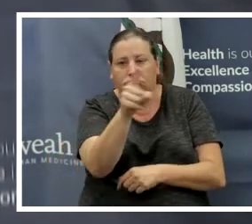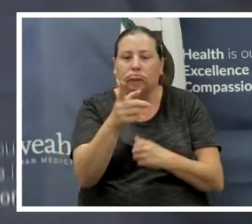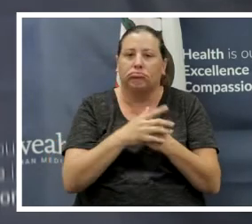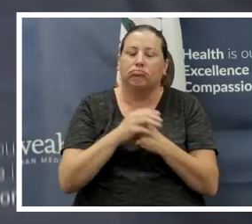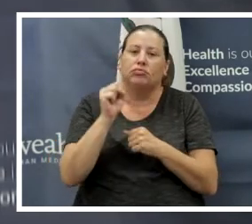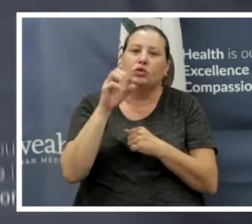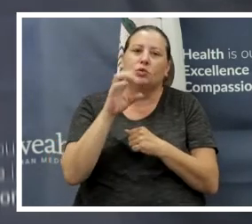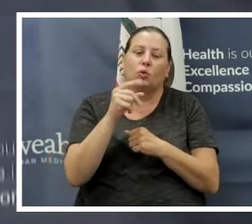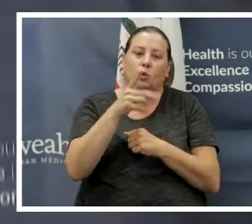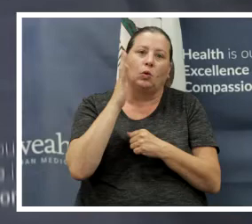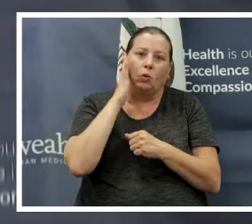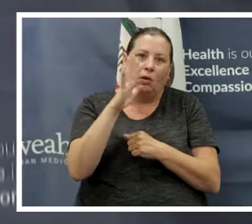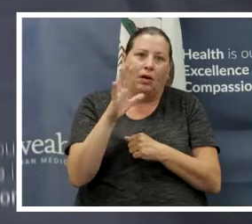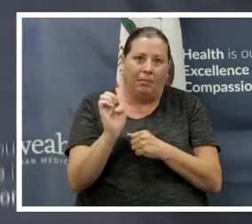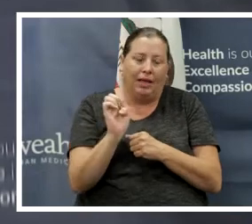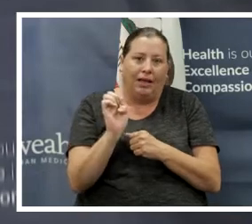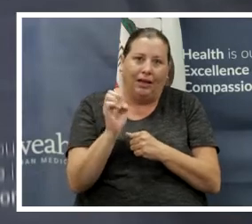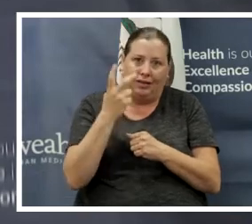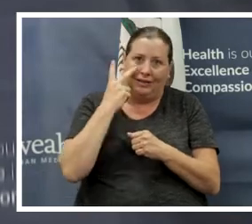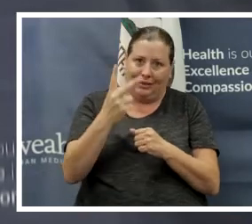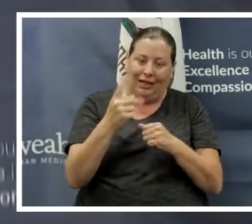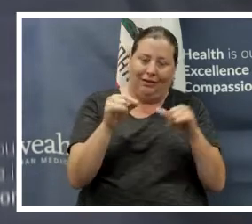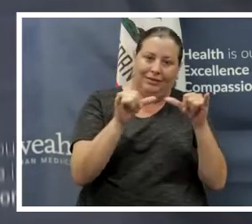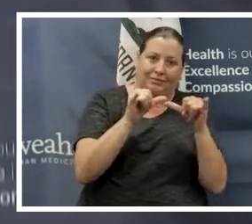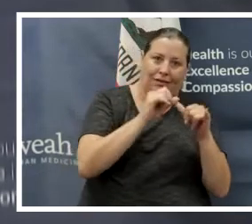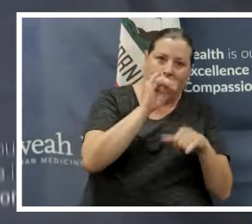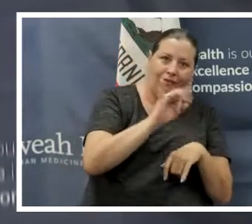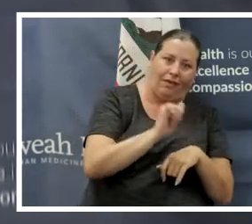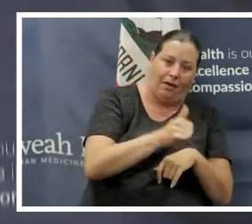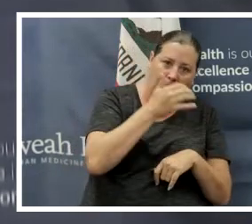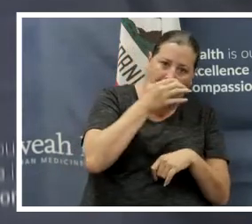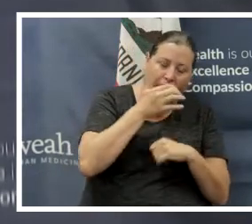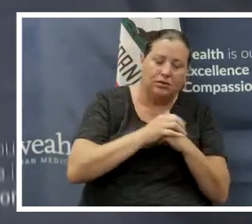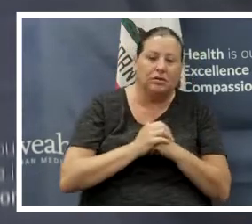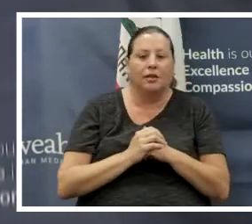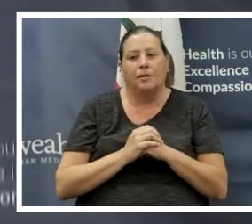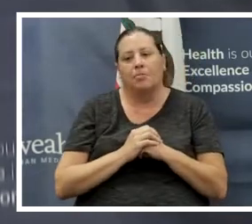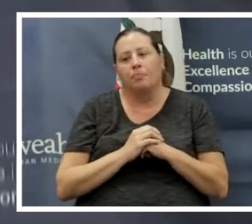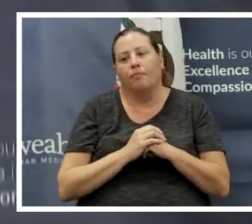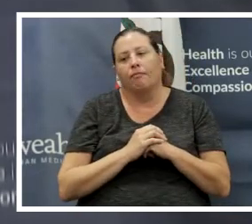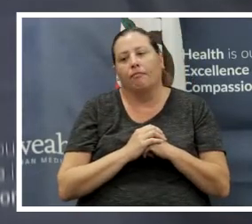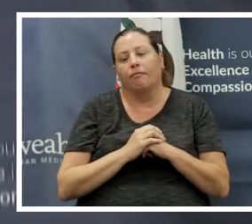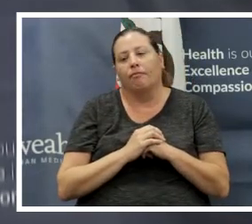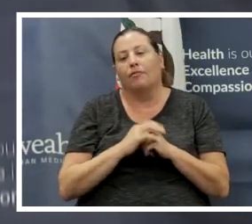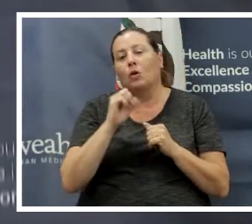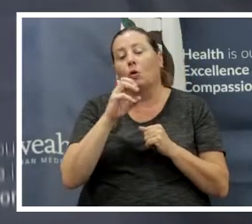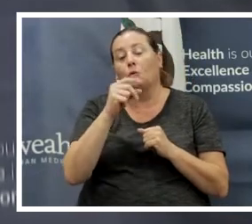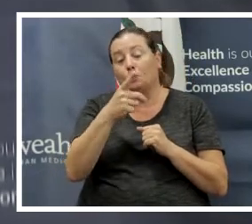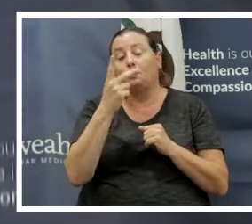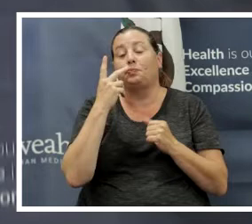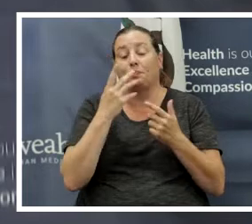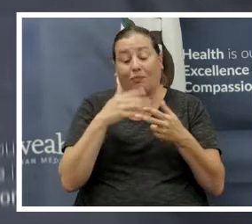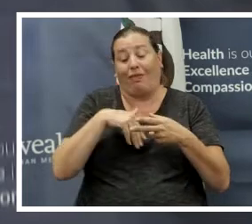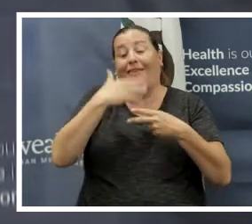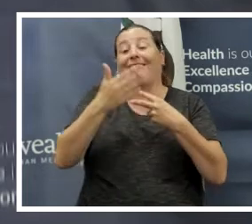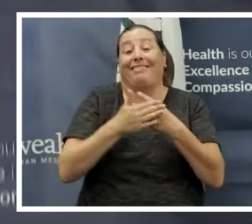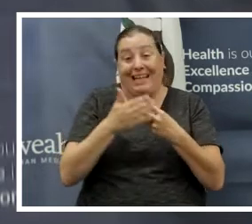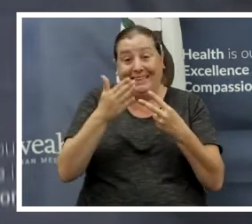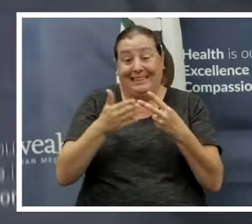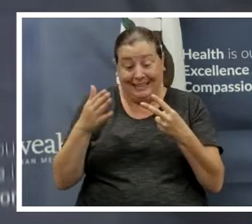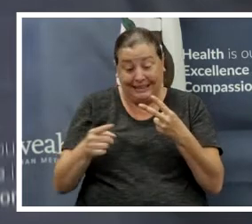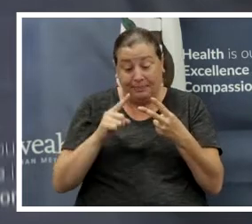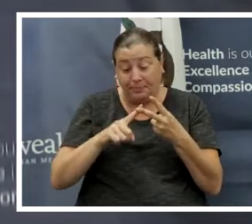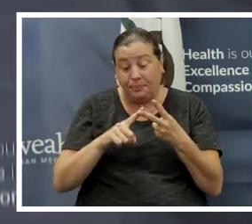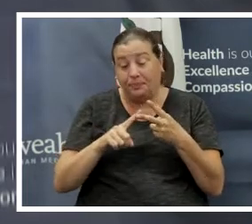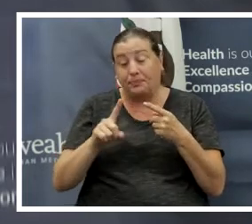the sides of that mask. So we have those things showing that it's not easily going to go through the mask. The next thing is that